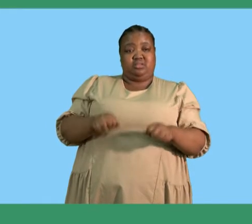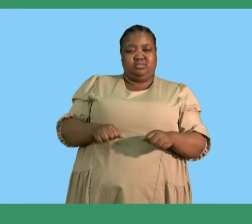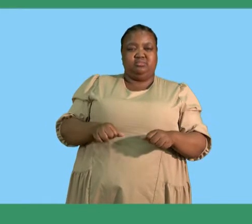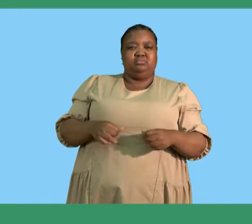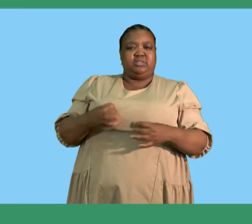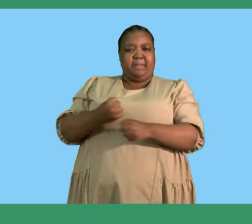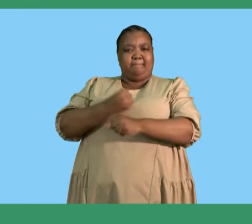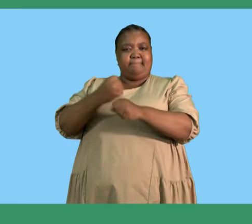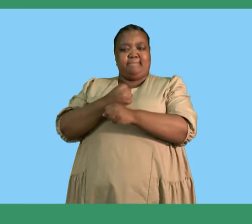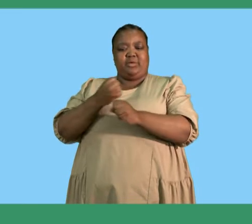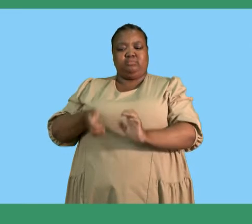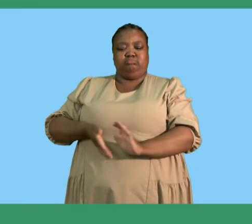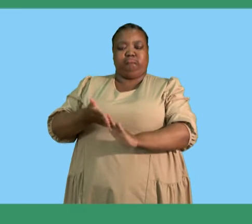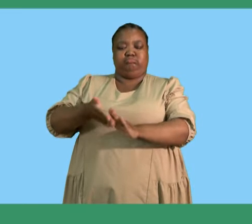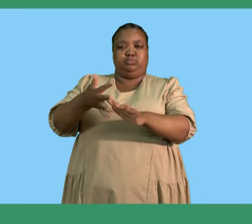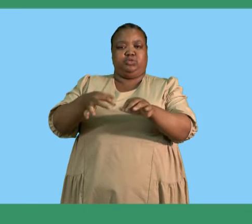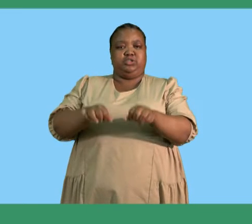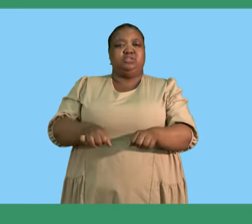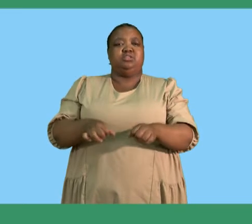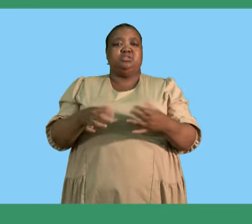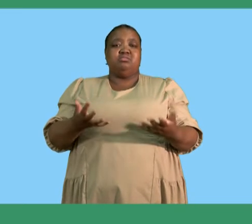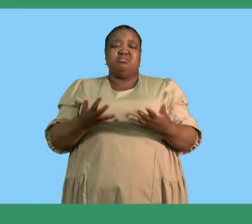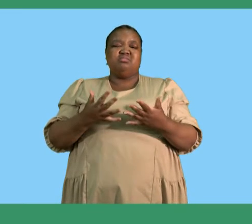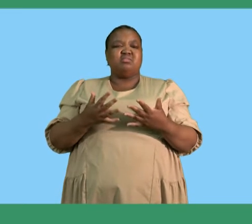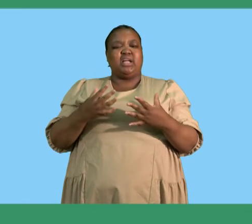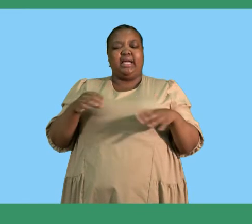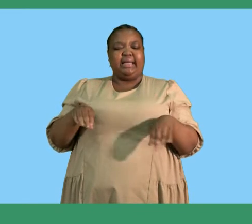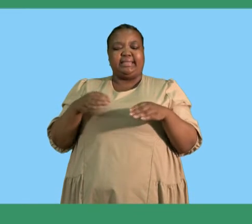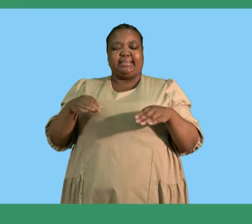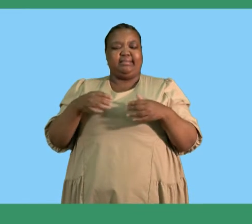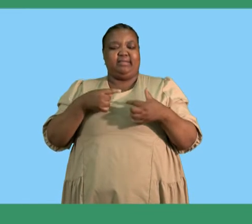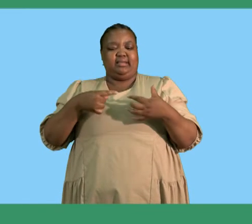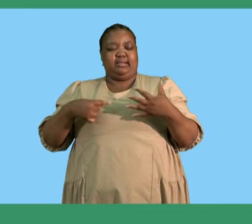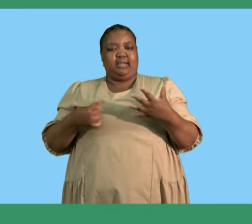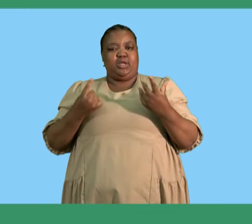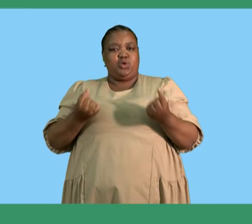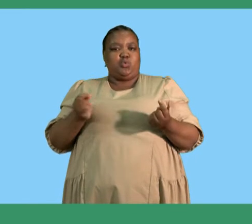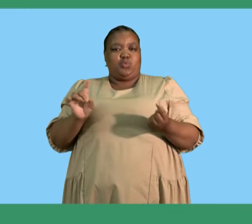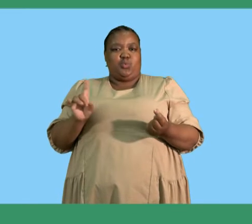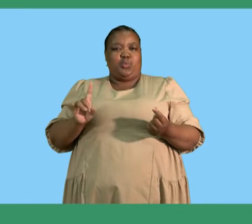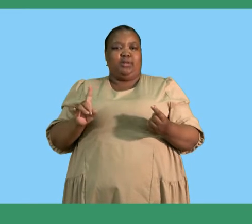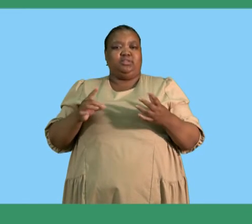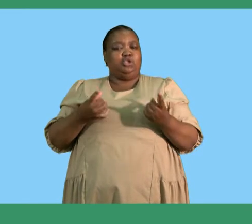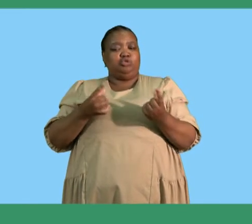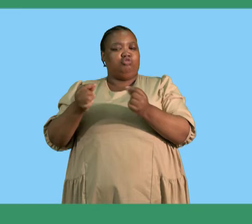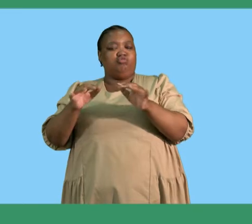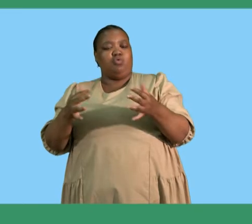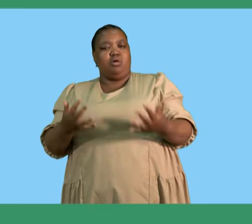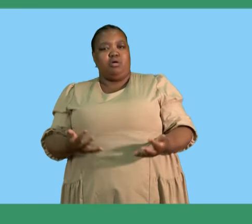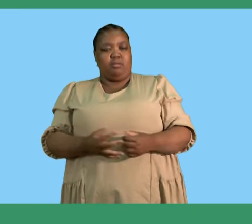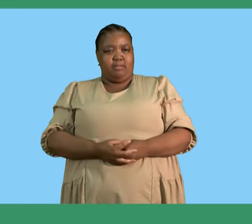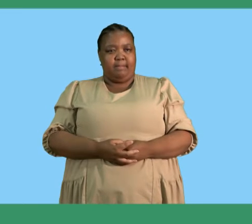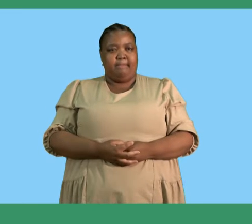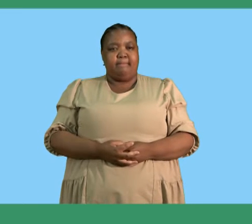your operations. What are you going to do? What kind of activities are you going to do, and how are you going to do